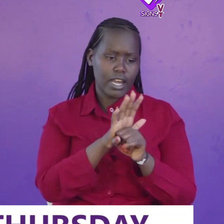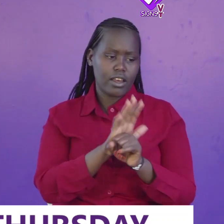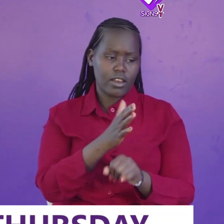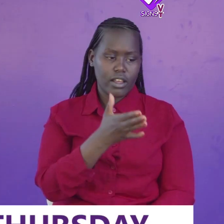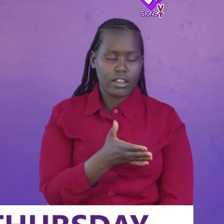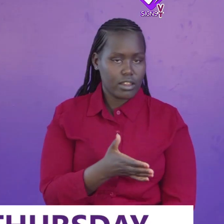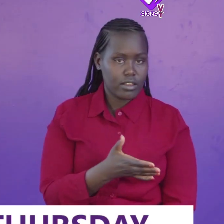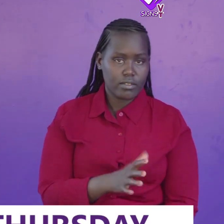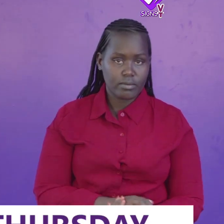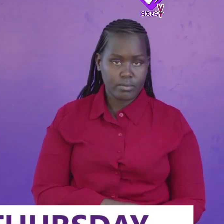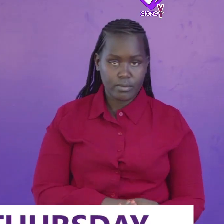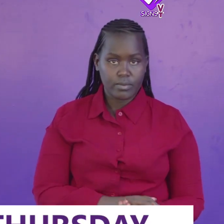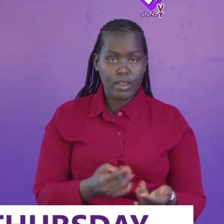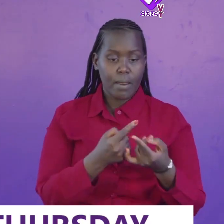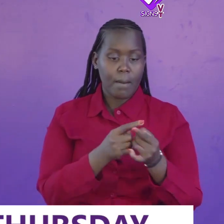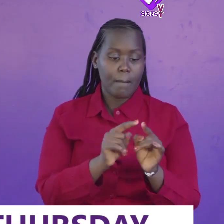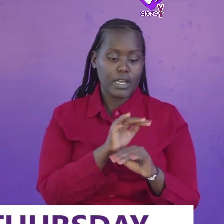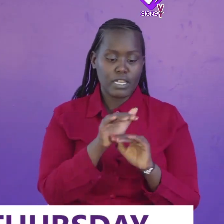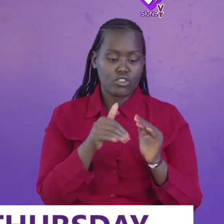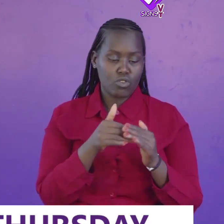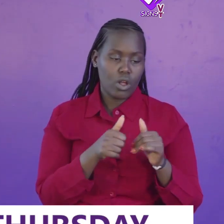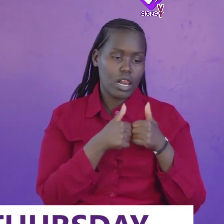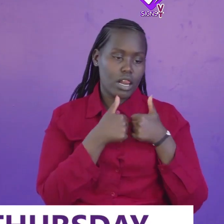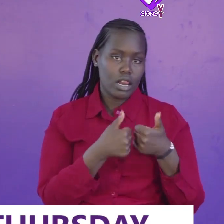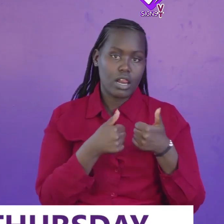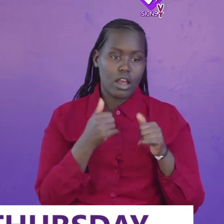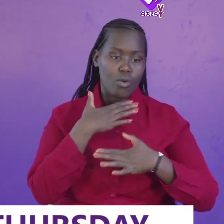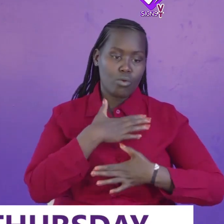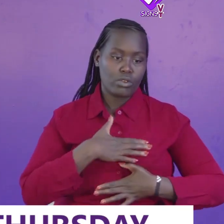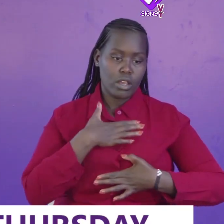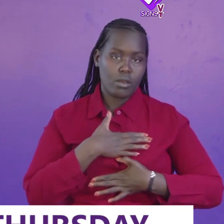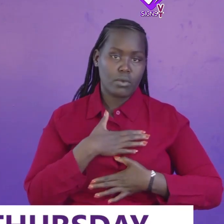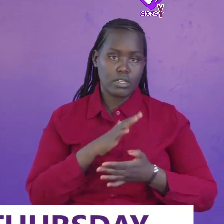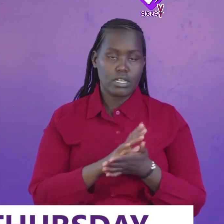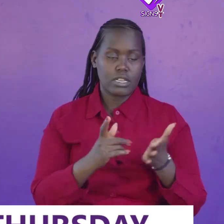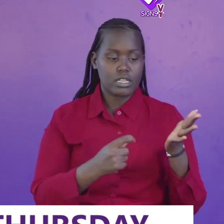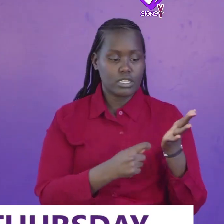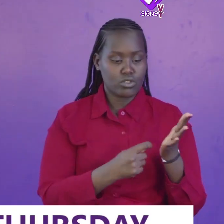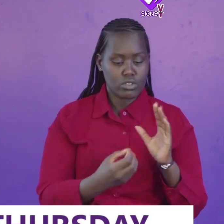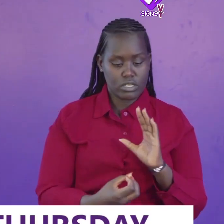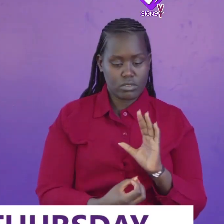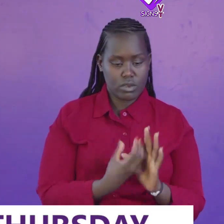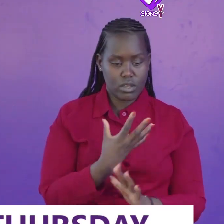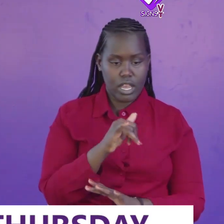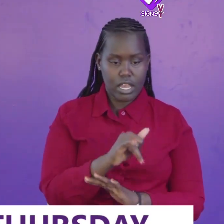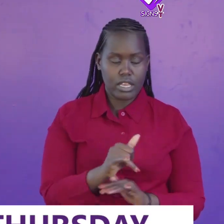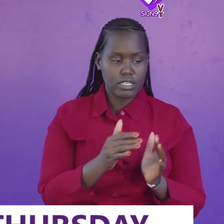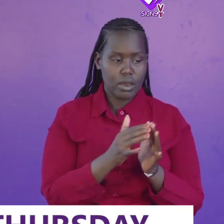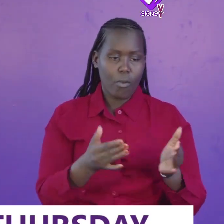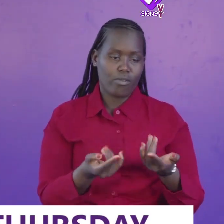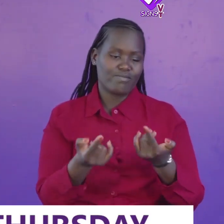wengi. Yeah, but anyways, all has been well, and we appreciate the fact that technology is growing and that more is yet to